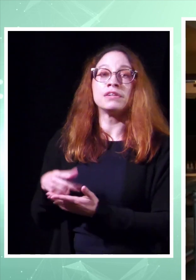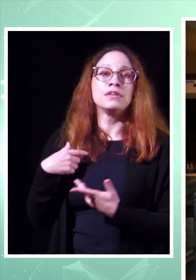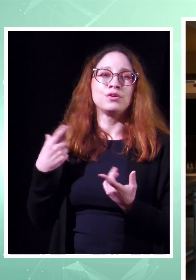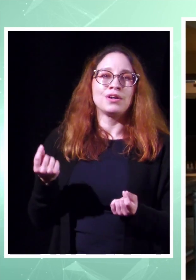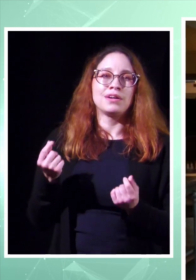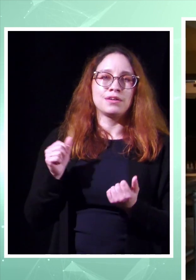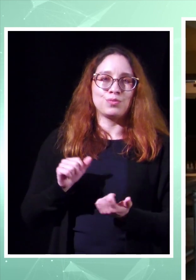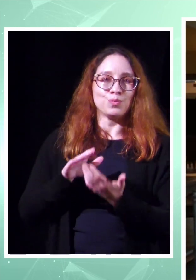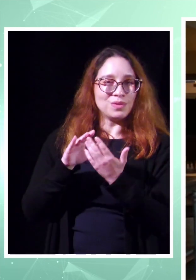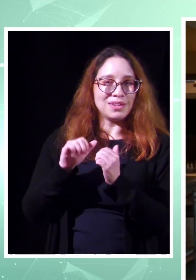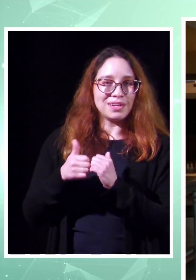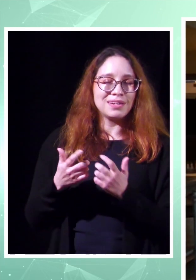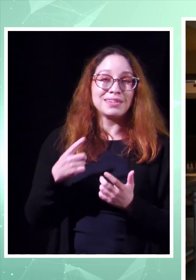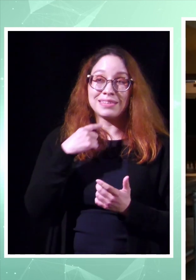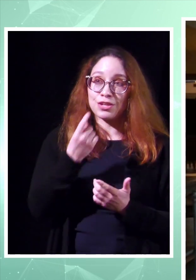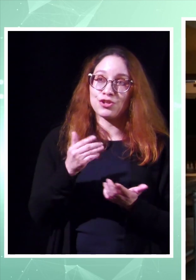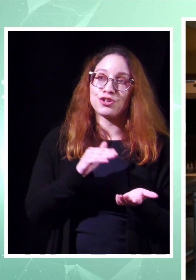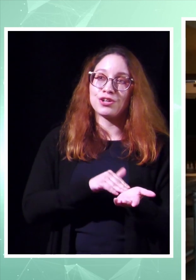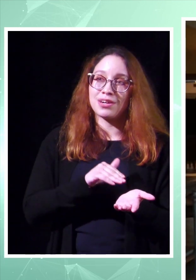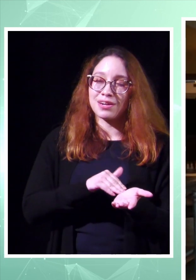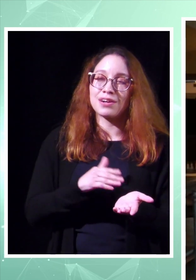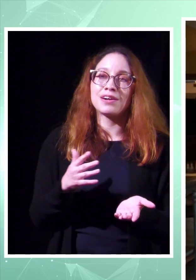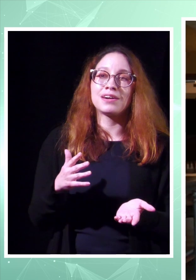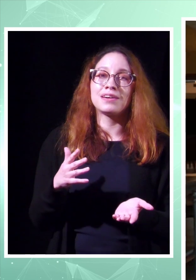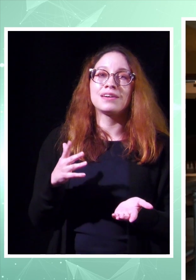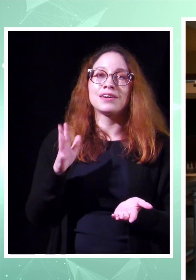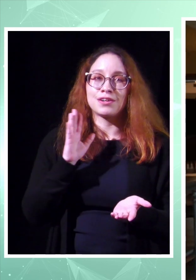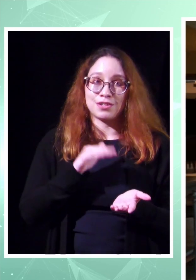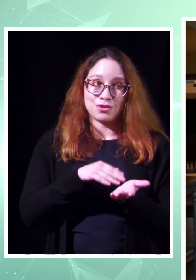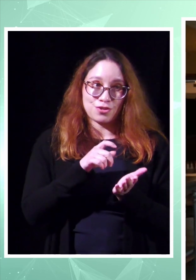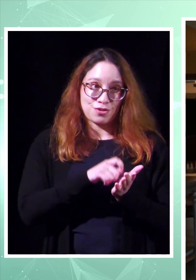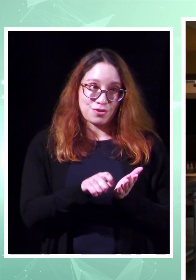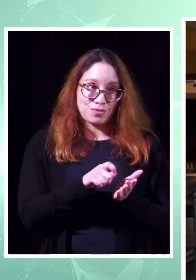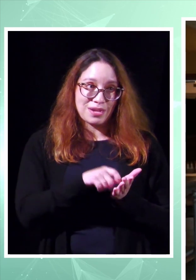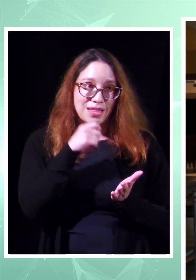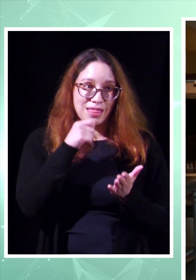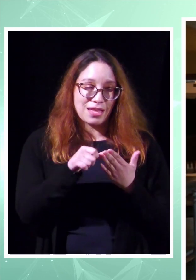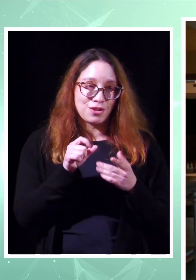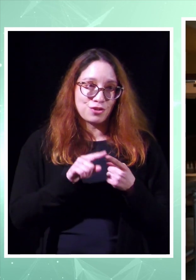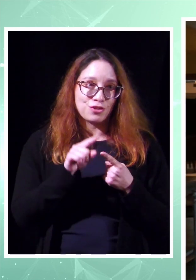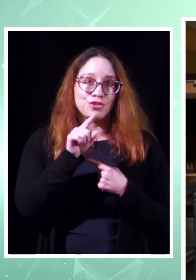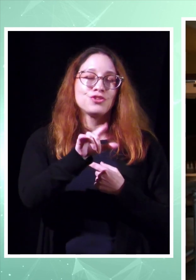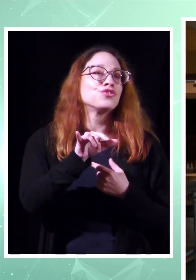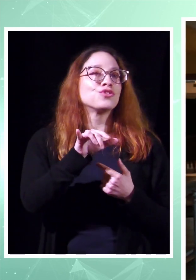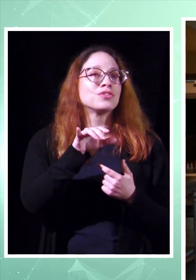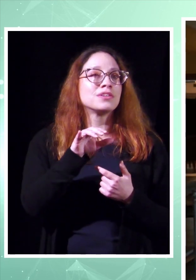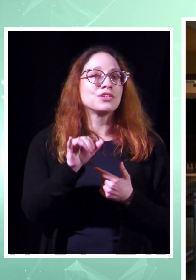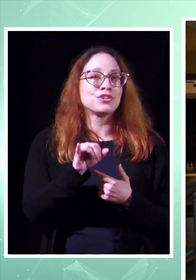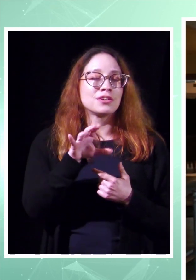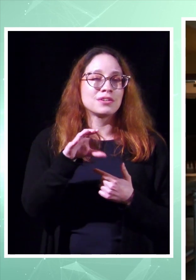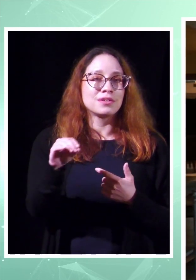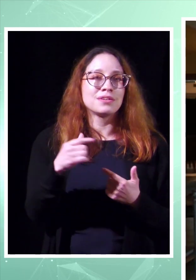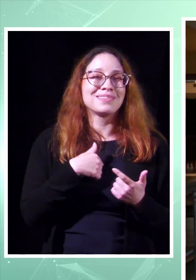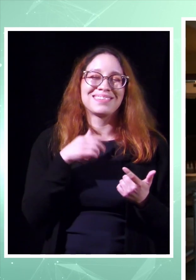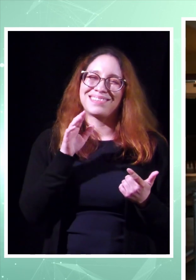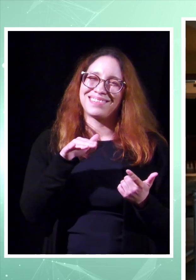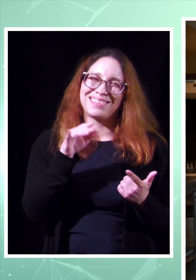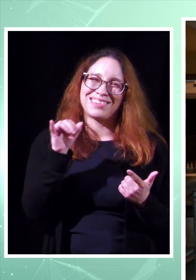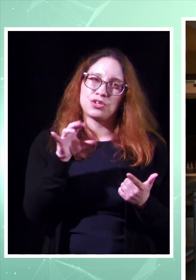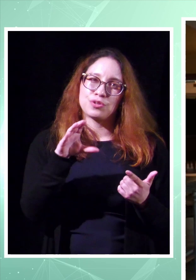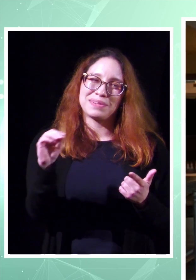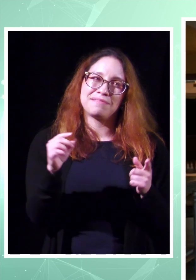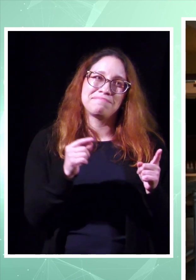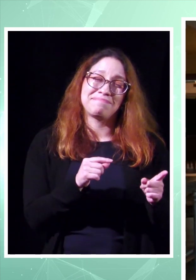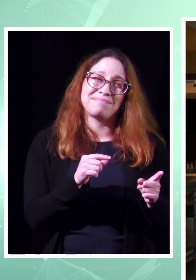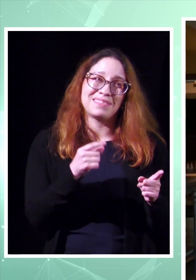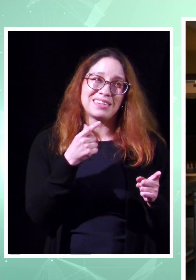to address that. You tell your doctor, and your doctor writes a letter to the insurance company which says, hey, insurance